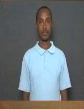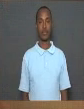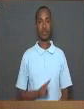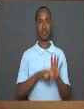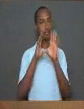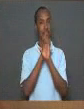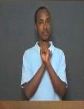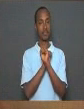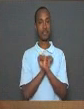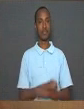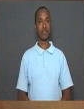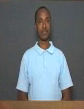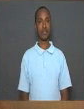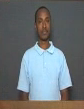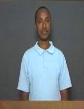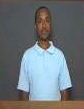Time's up!